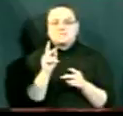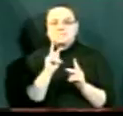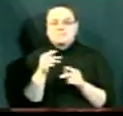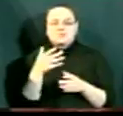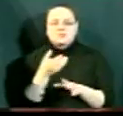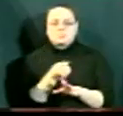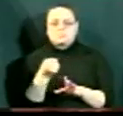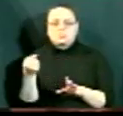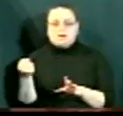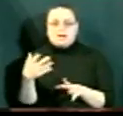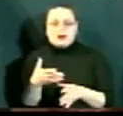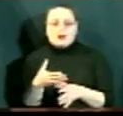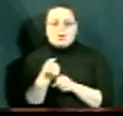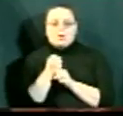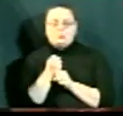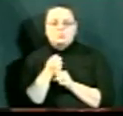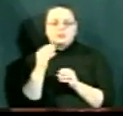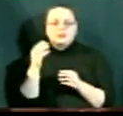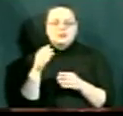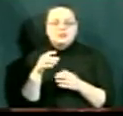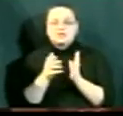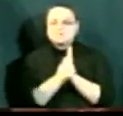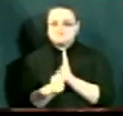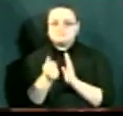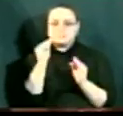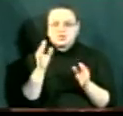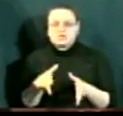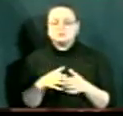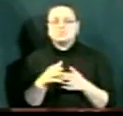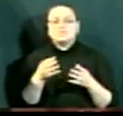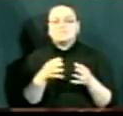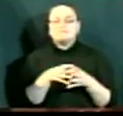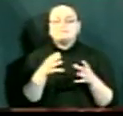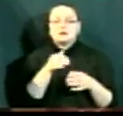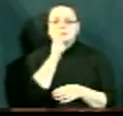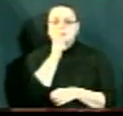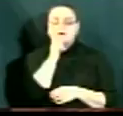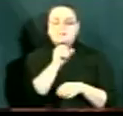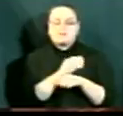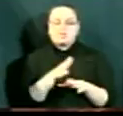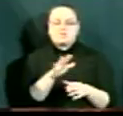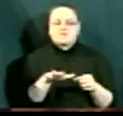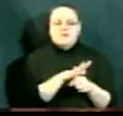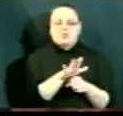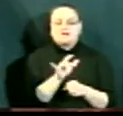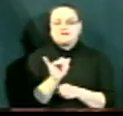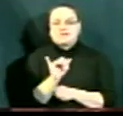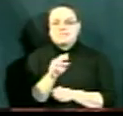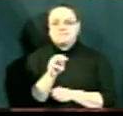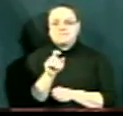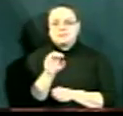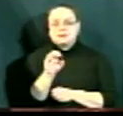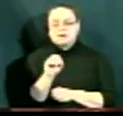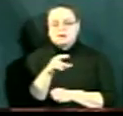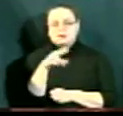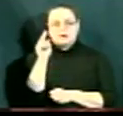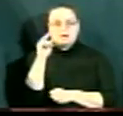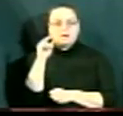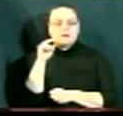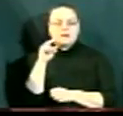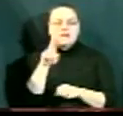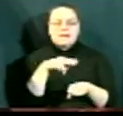attract and retain talented teachers. Many private employers in the area, as well as Metro Nashville Public